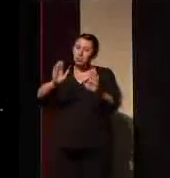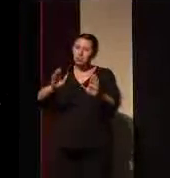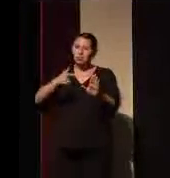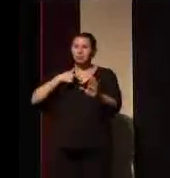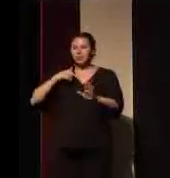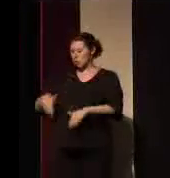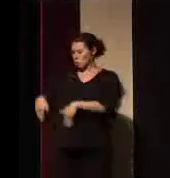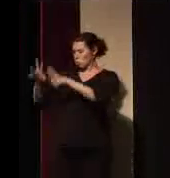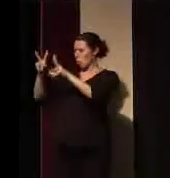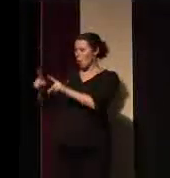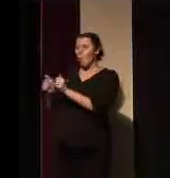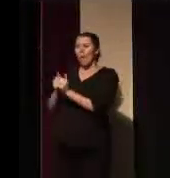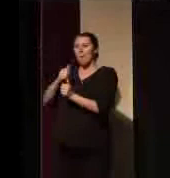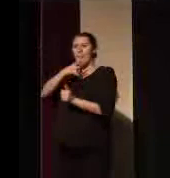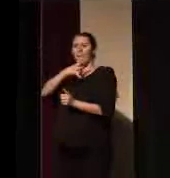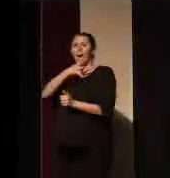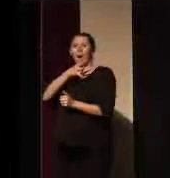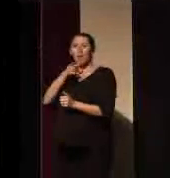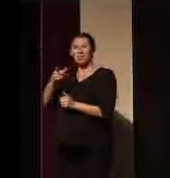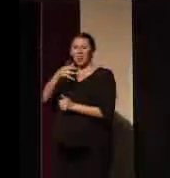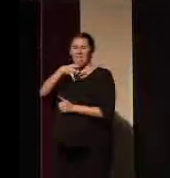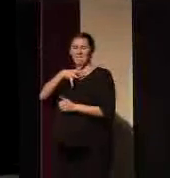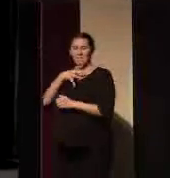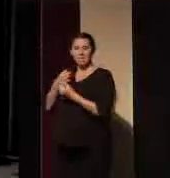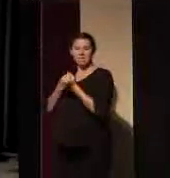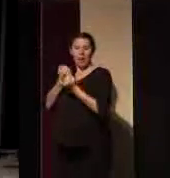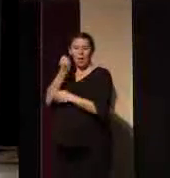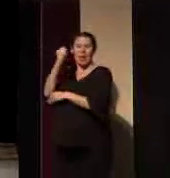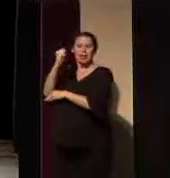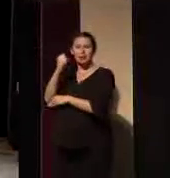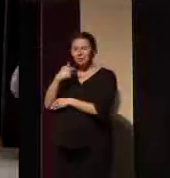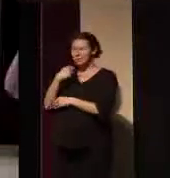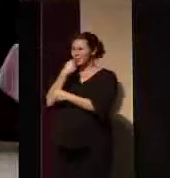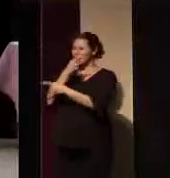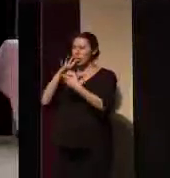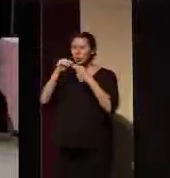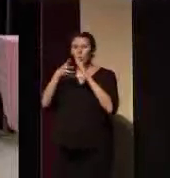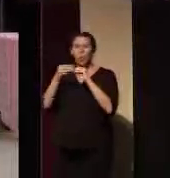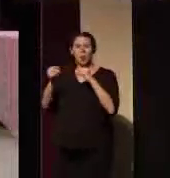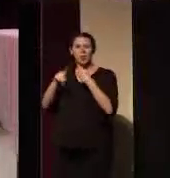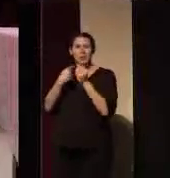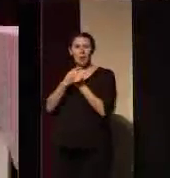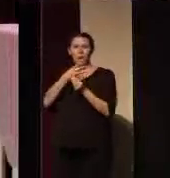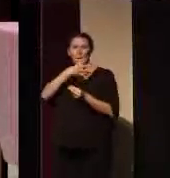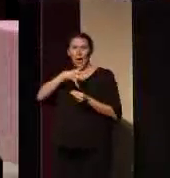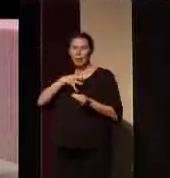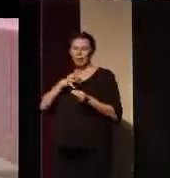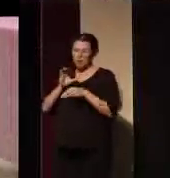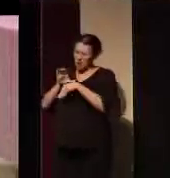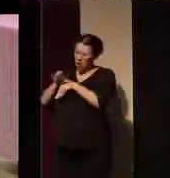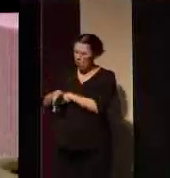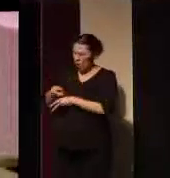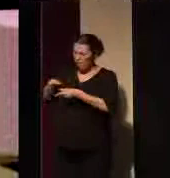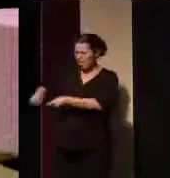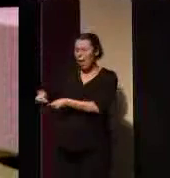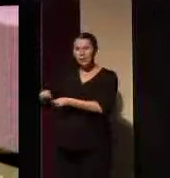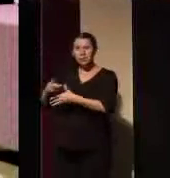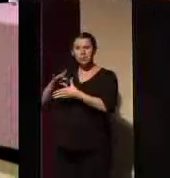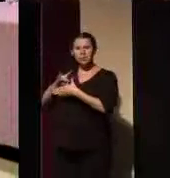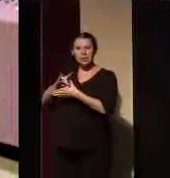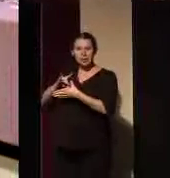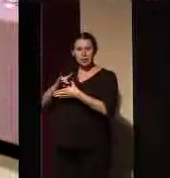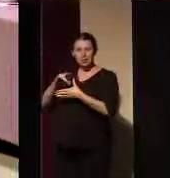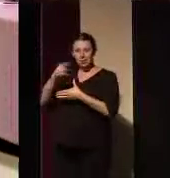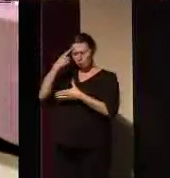up with a feminist mama who told me stories about women throwing themselves in front of horses and having to be force-fed for me to have the right to vote. I mean, that's a heavy